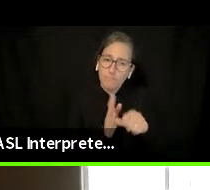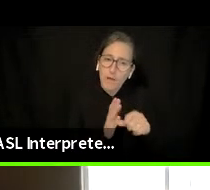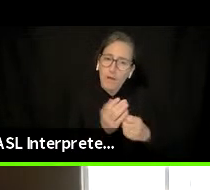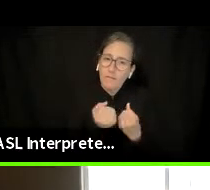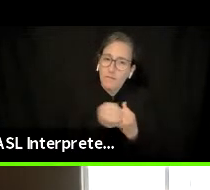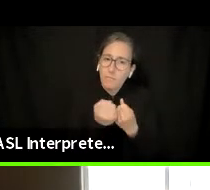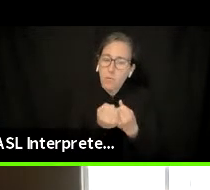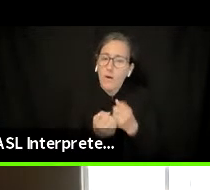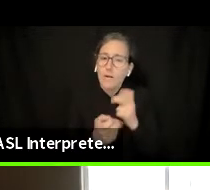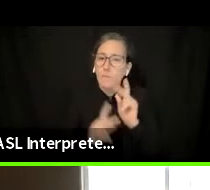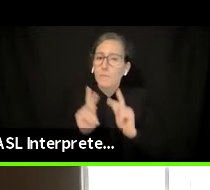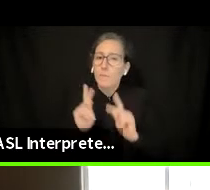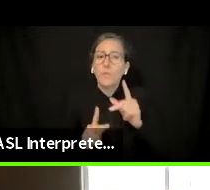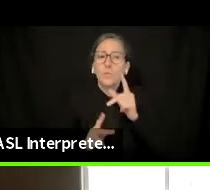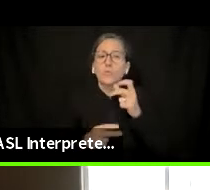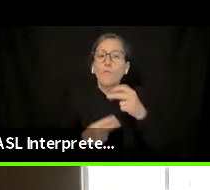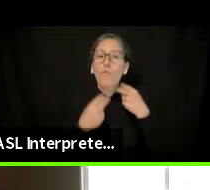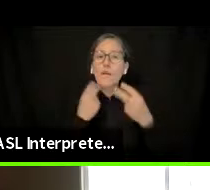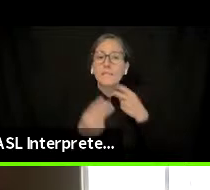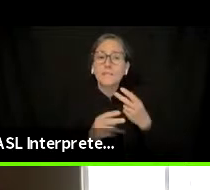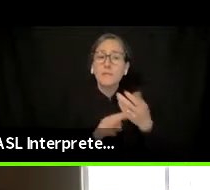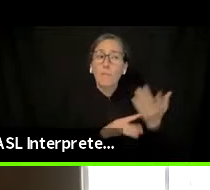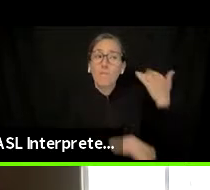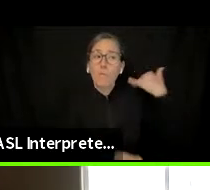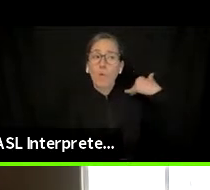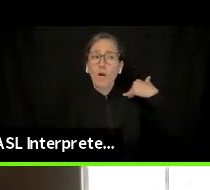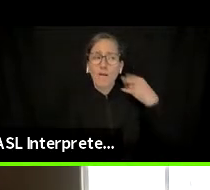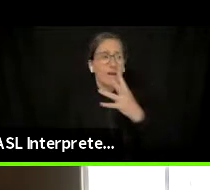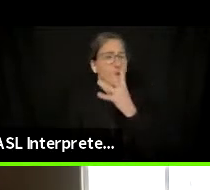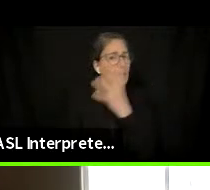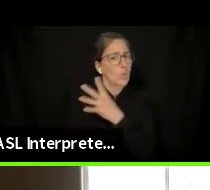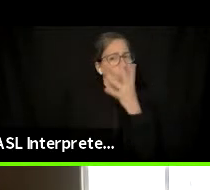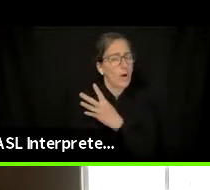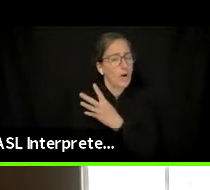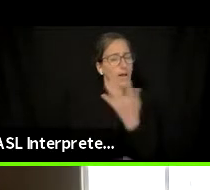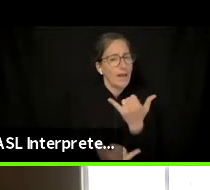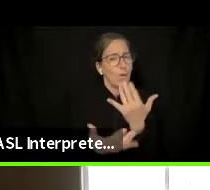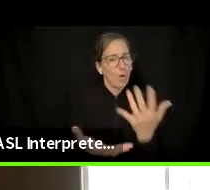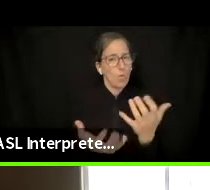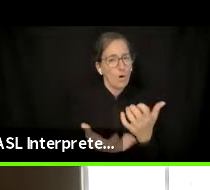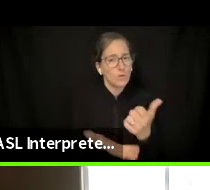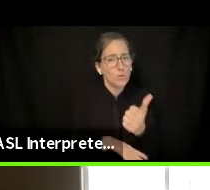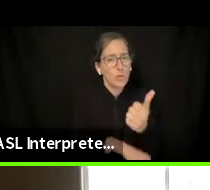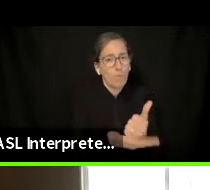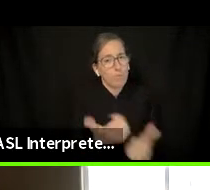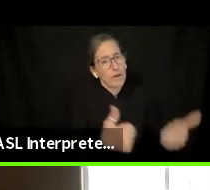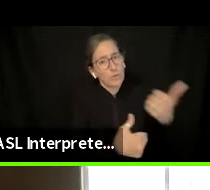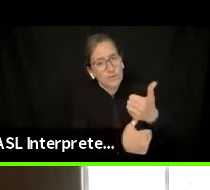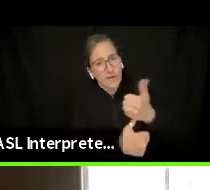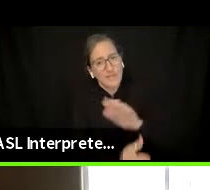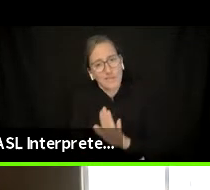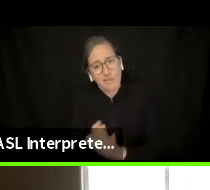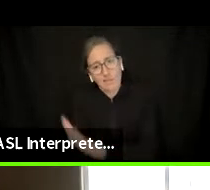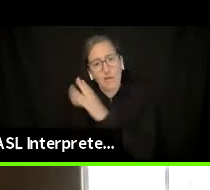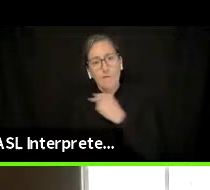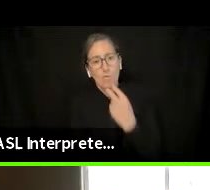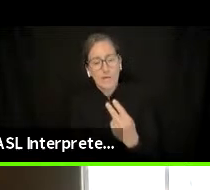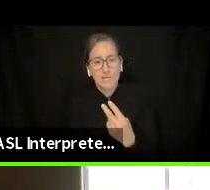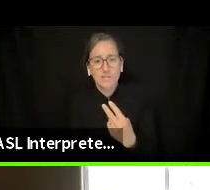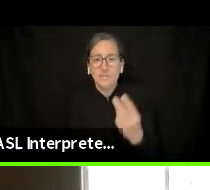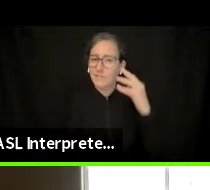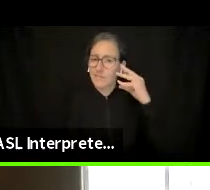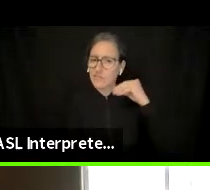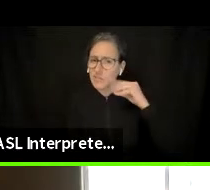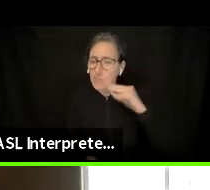have been ignored or have been harmed, and hoping to work with a great